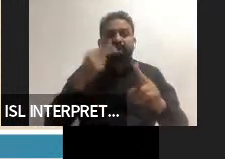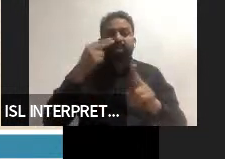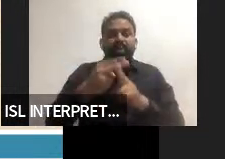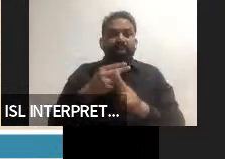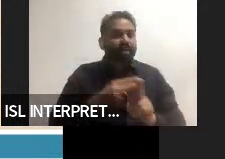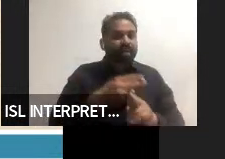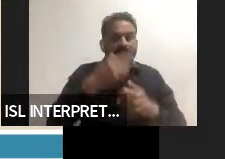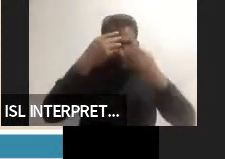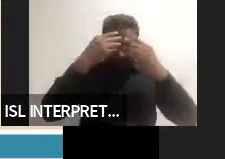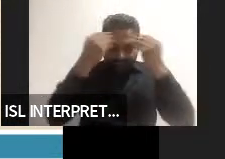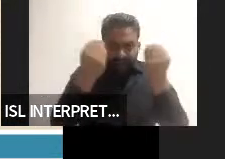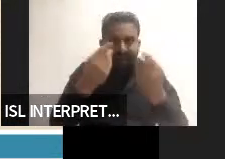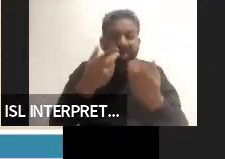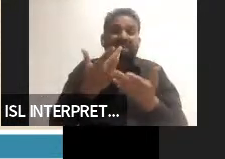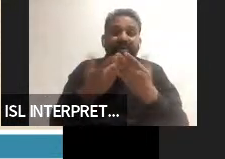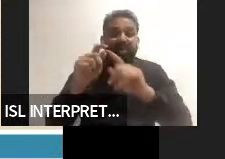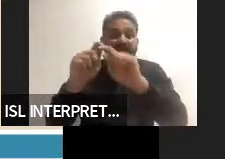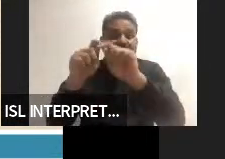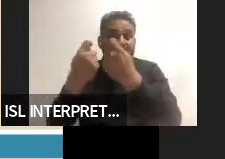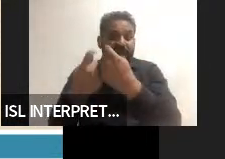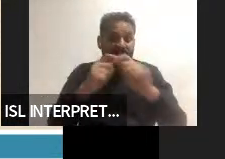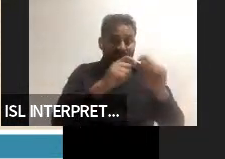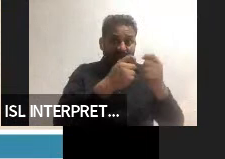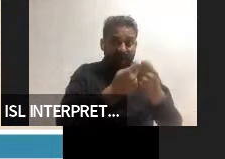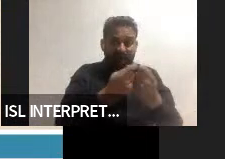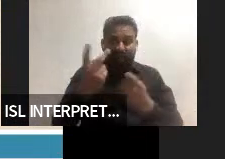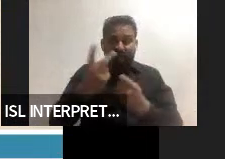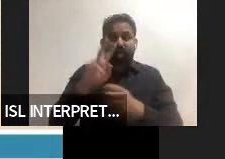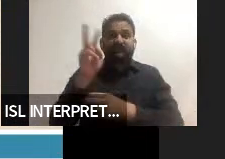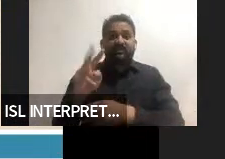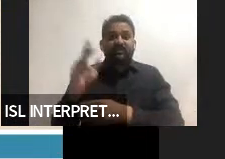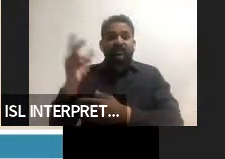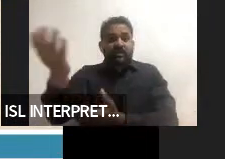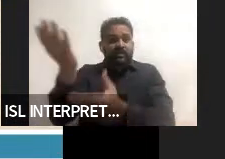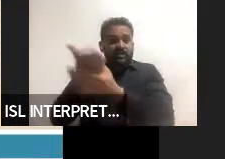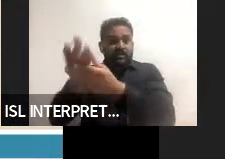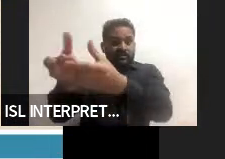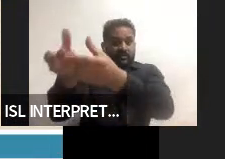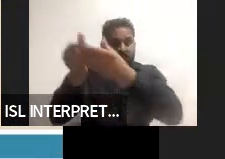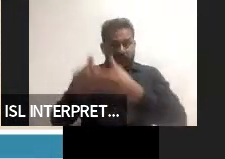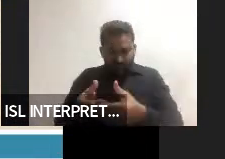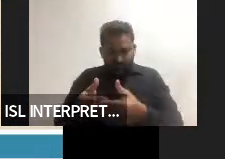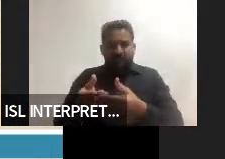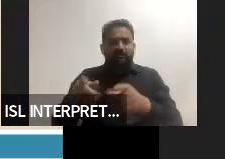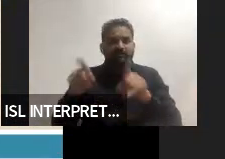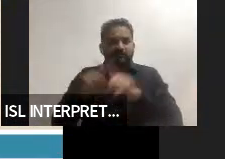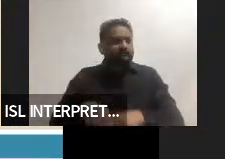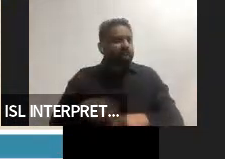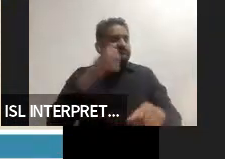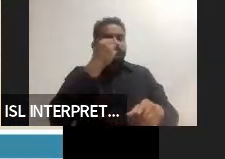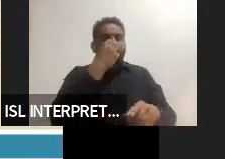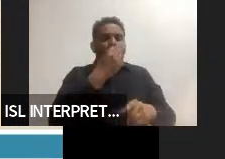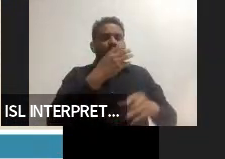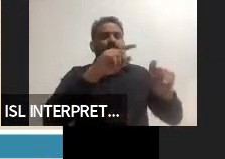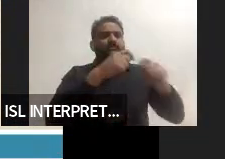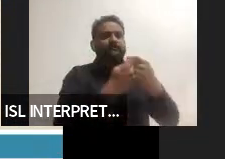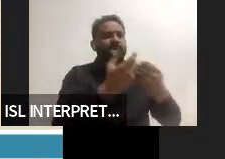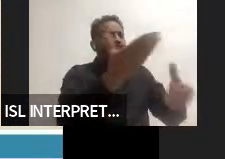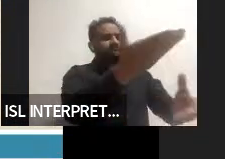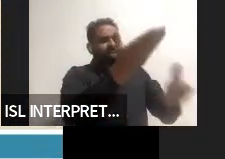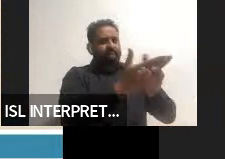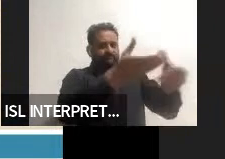the team which submitted the memorandum in Vienna, they have also sent the same in Hong Kong, and on top is